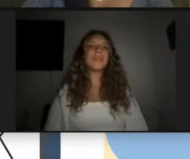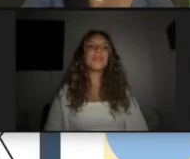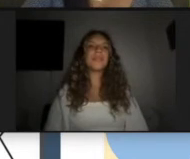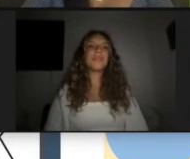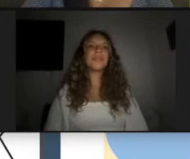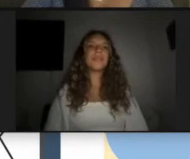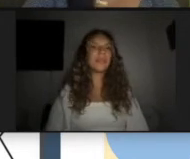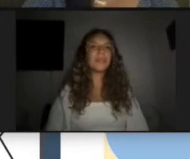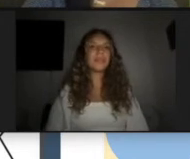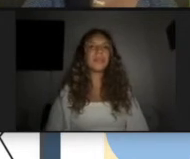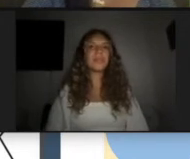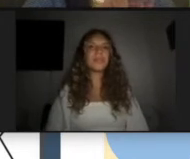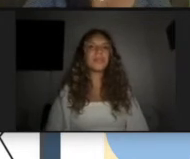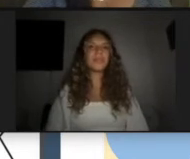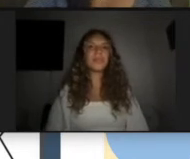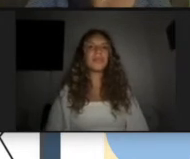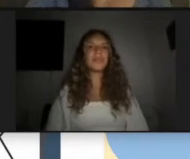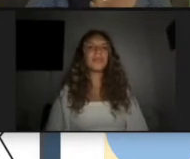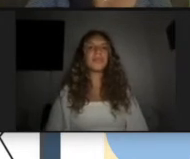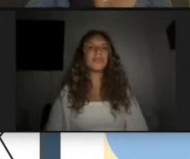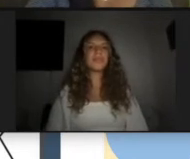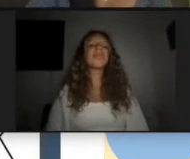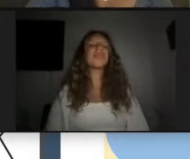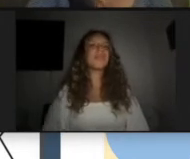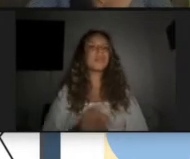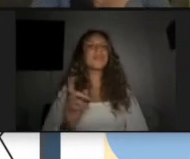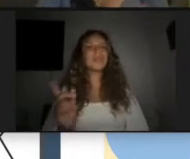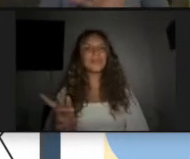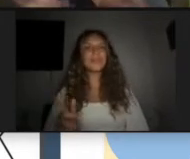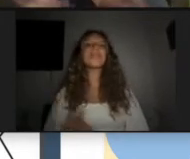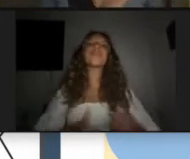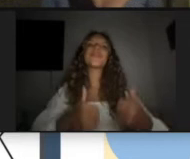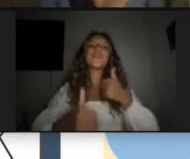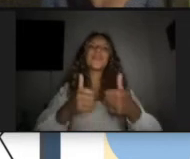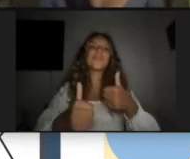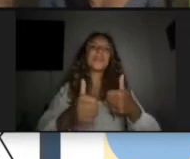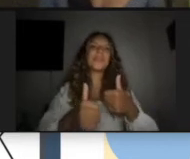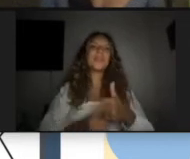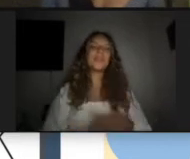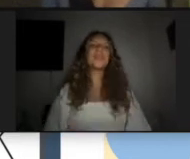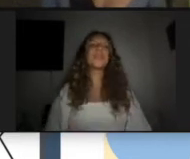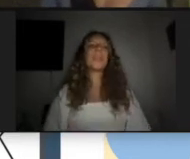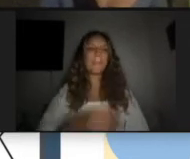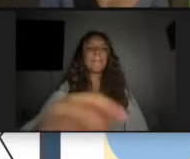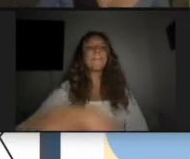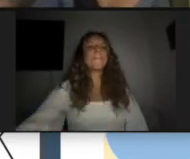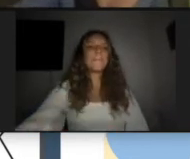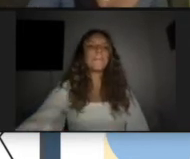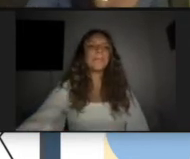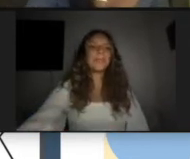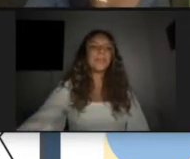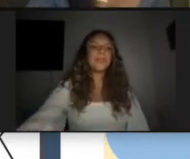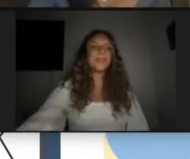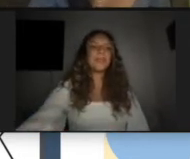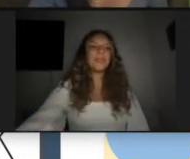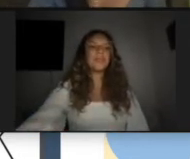number is 20888 if you have any questions please feel free to contact the yearbook